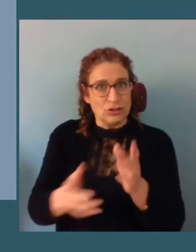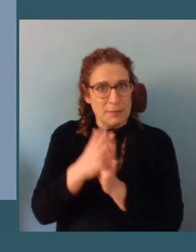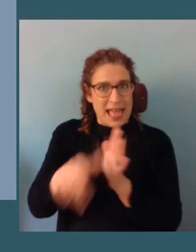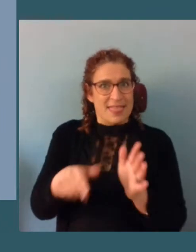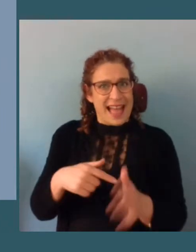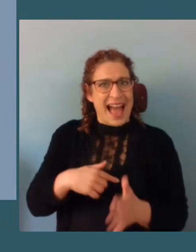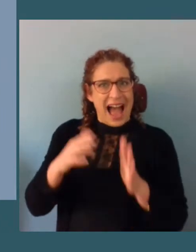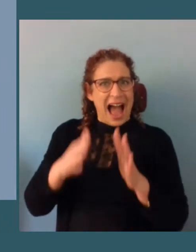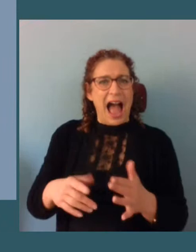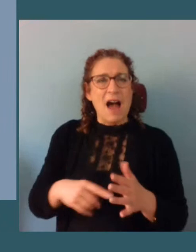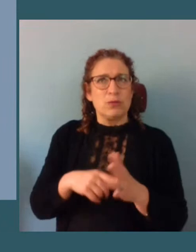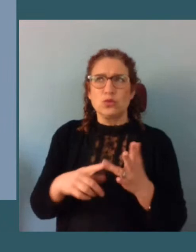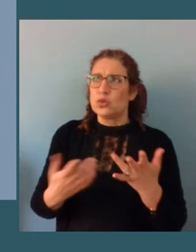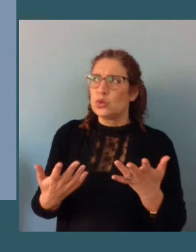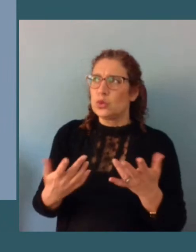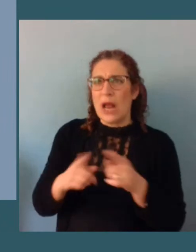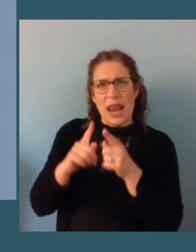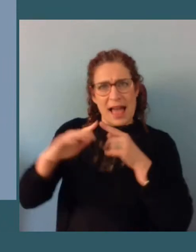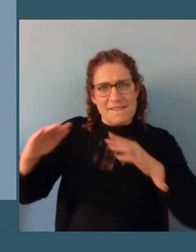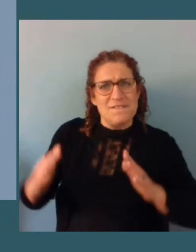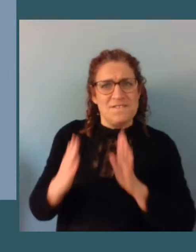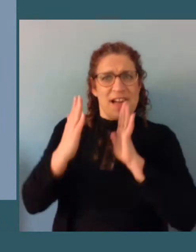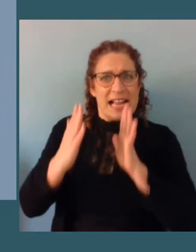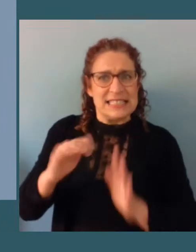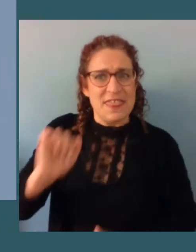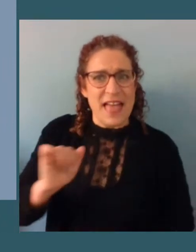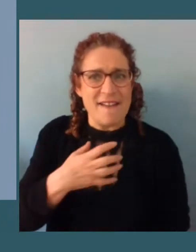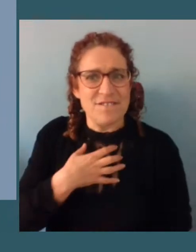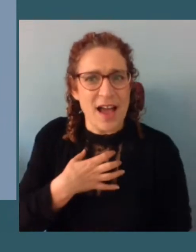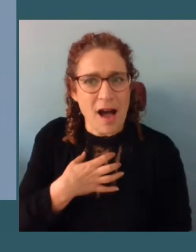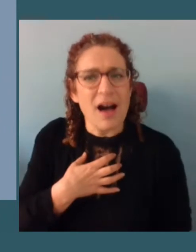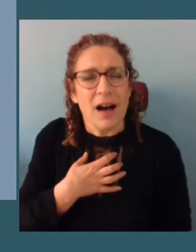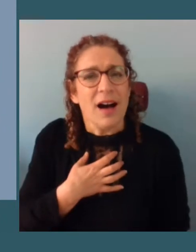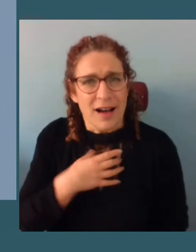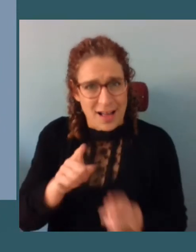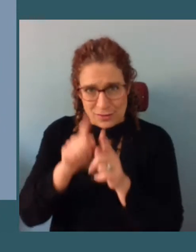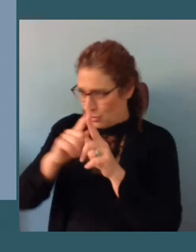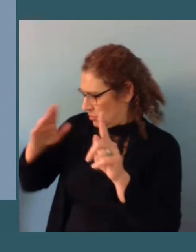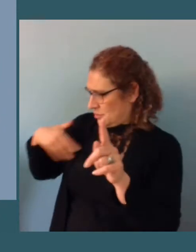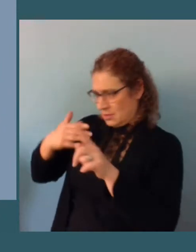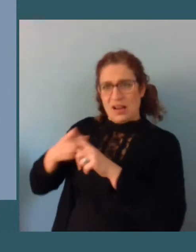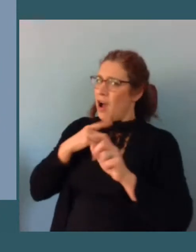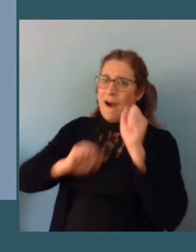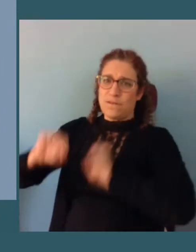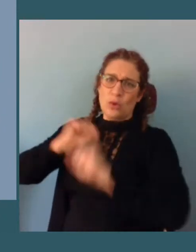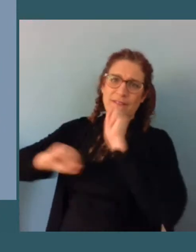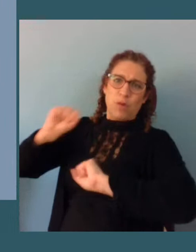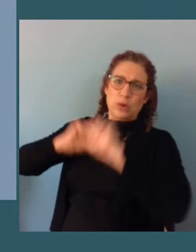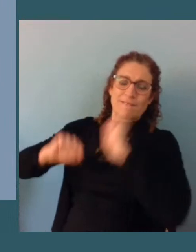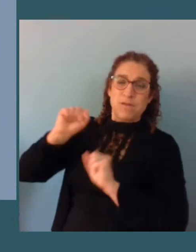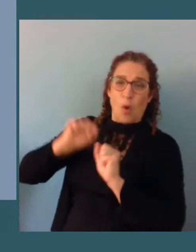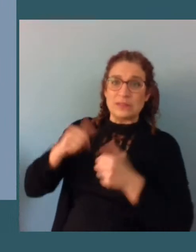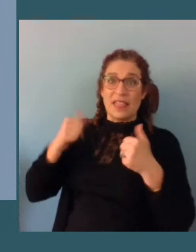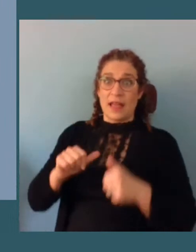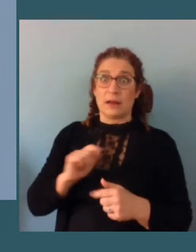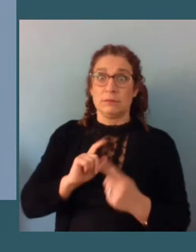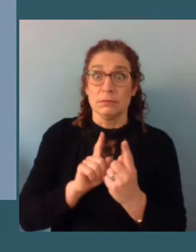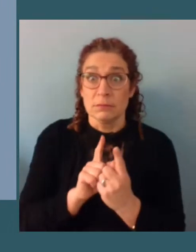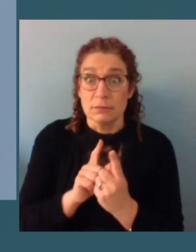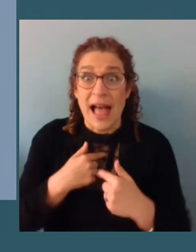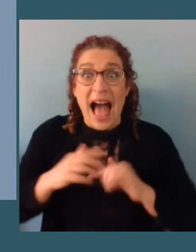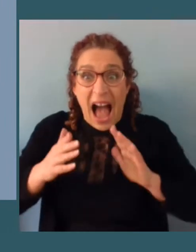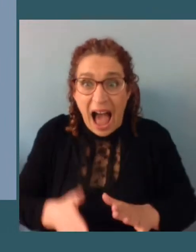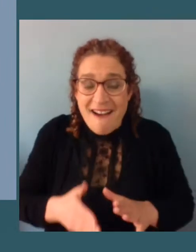a secure environment. You know, you've been told to avoid particular things, and then you're going to be challenge. So that can really cause